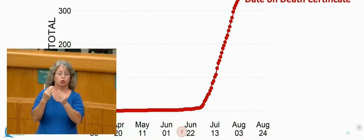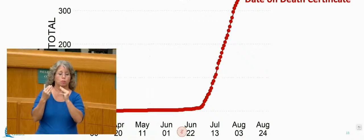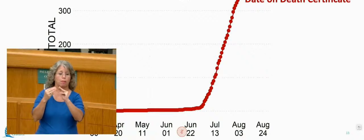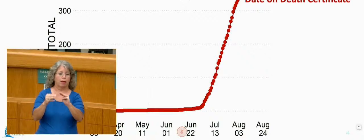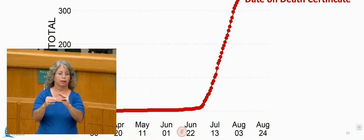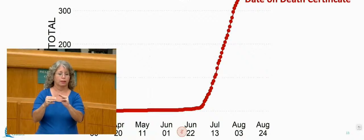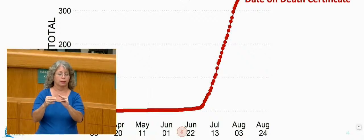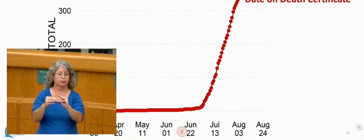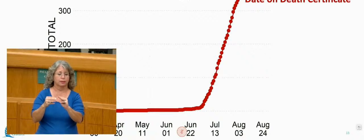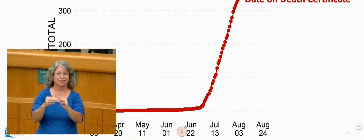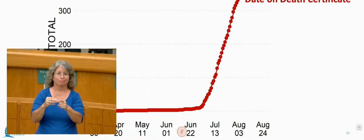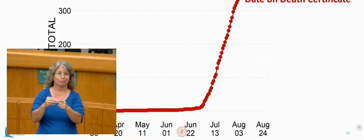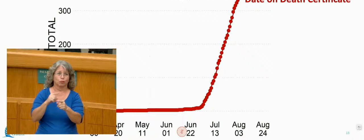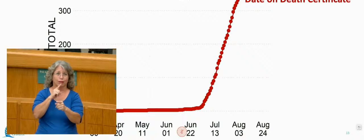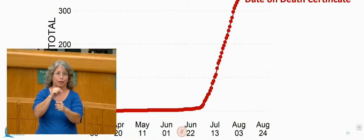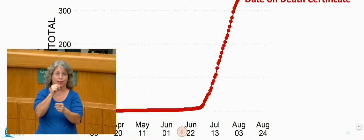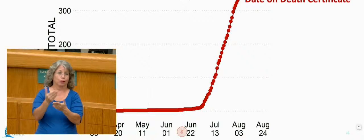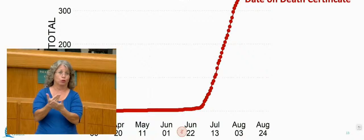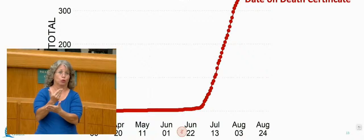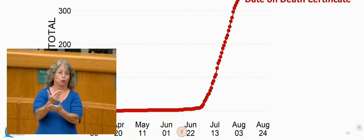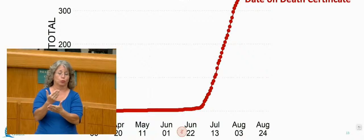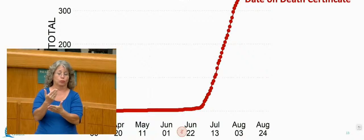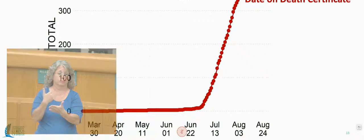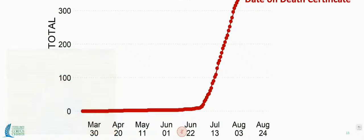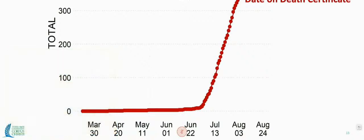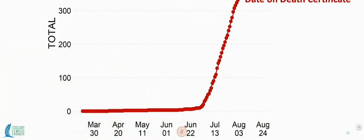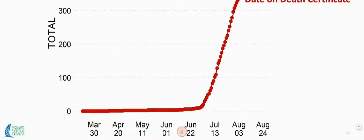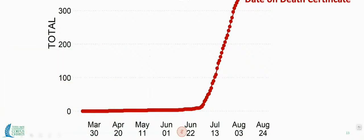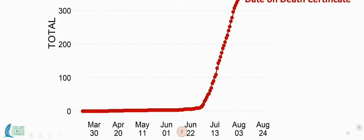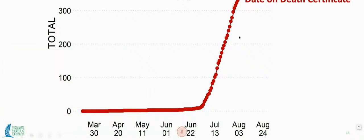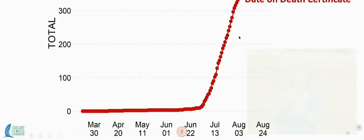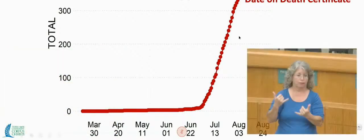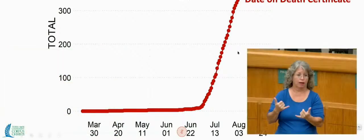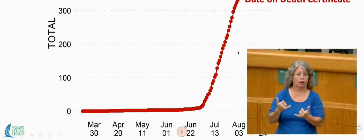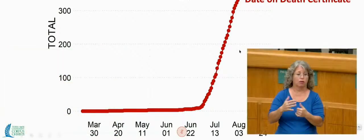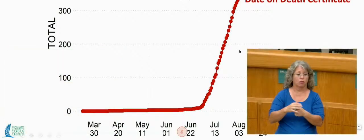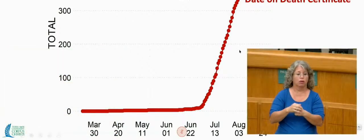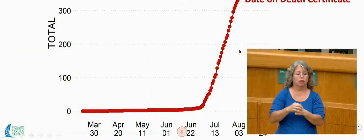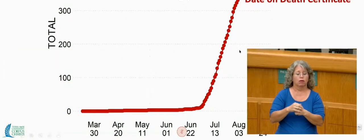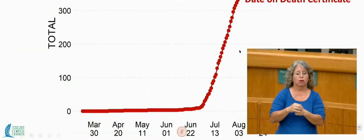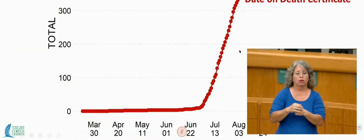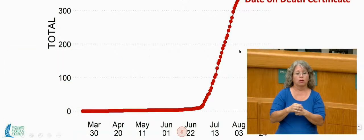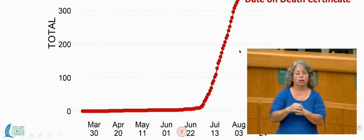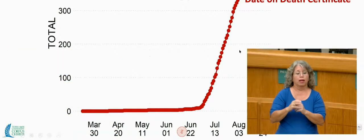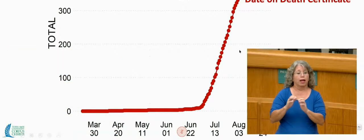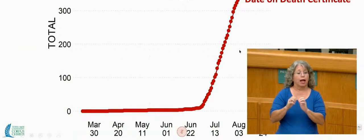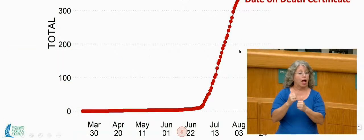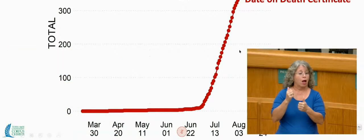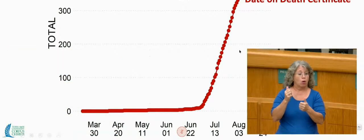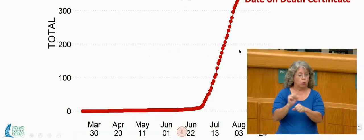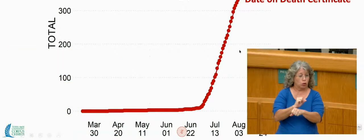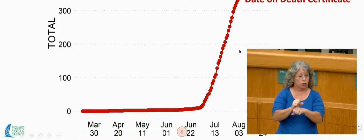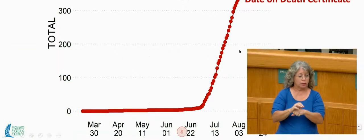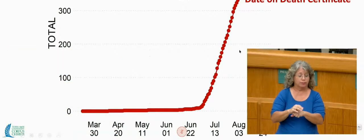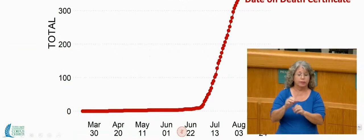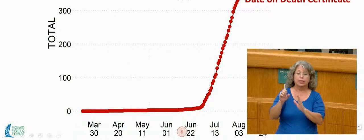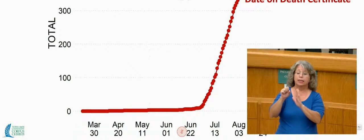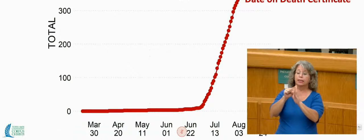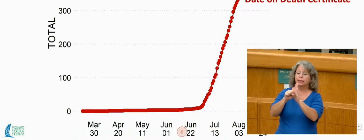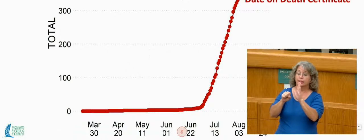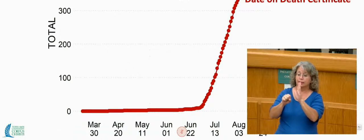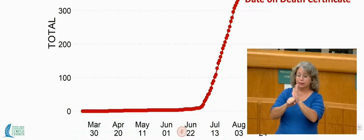longer new. We've been doing it for well over a month at this point. So the way that it works is the state receives all of the